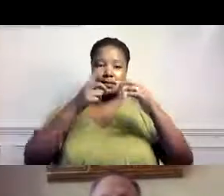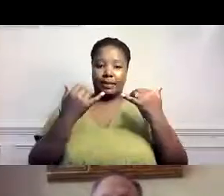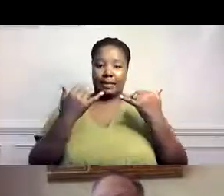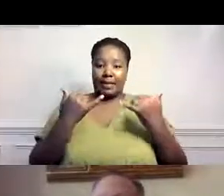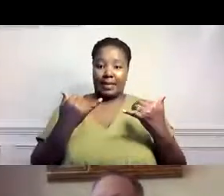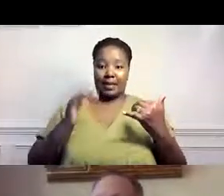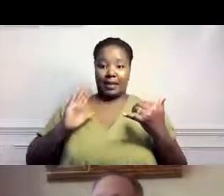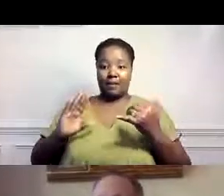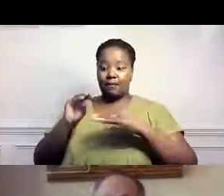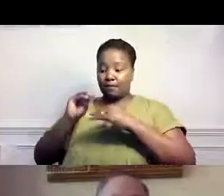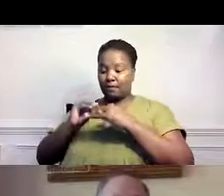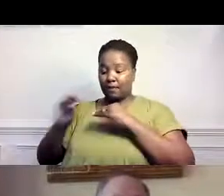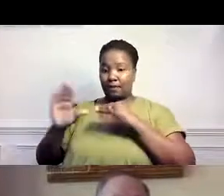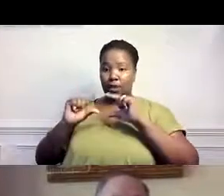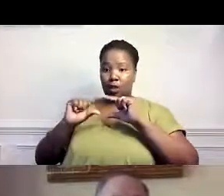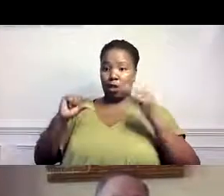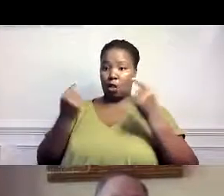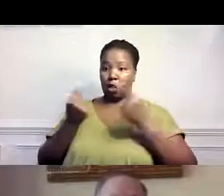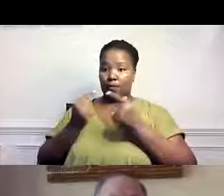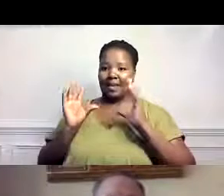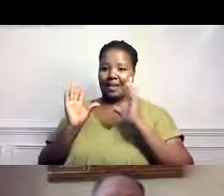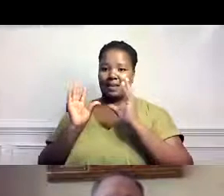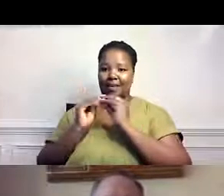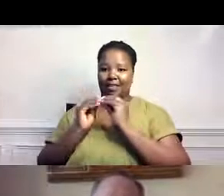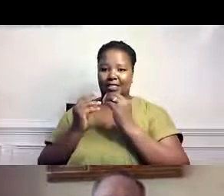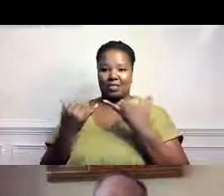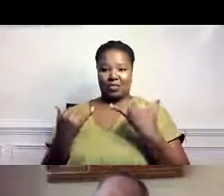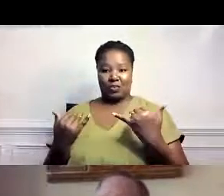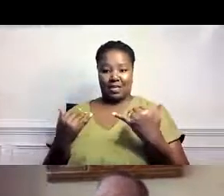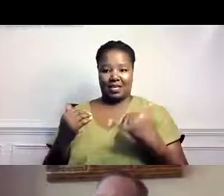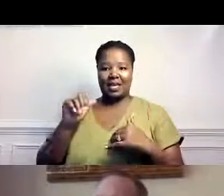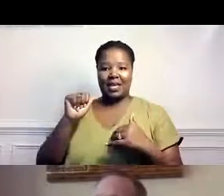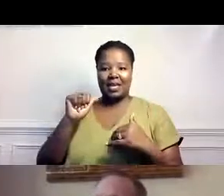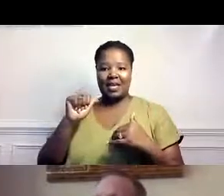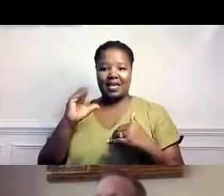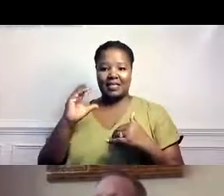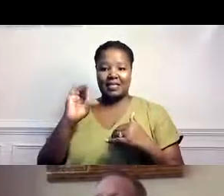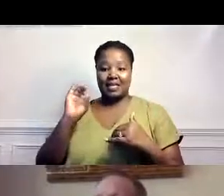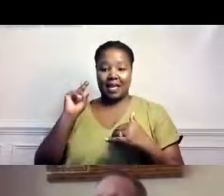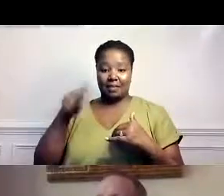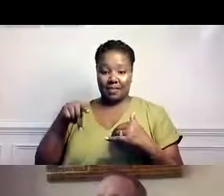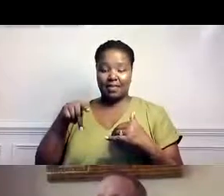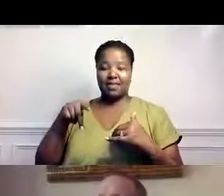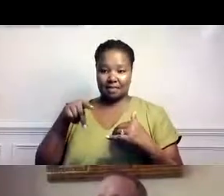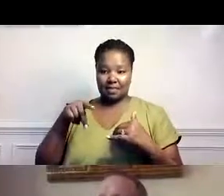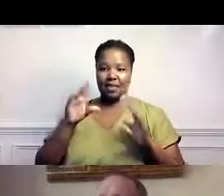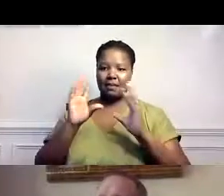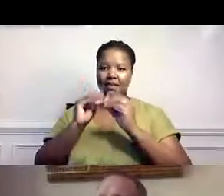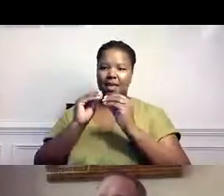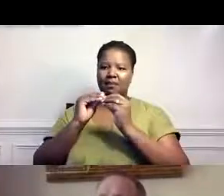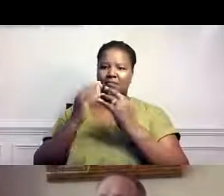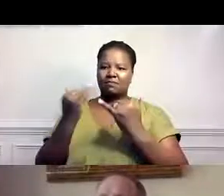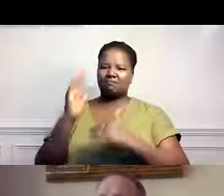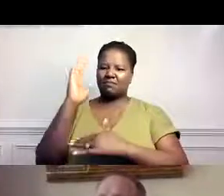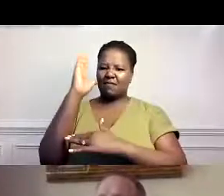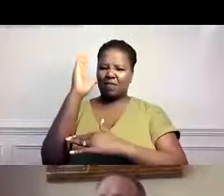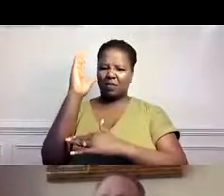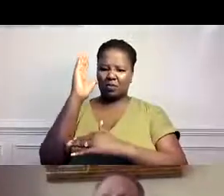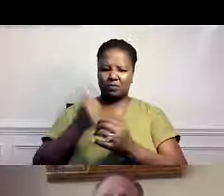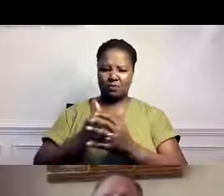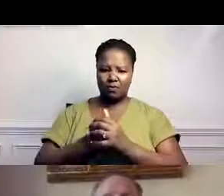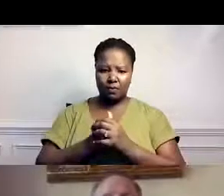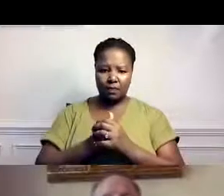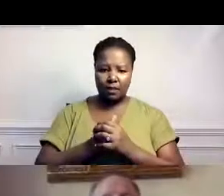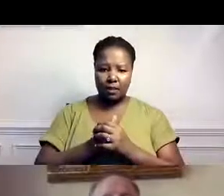this afternoon, East Coast time. And just before this meeting, I learned that the ACIP